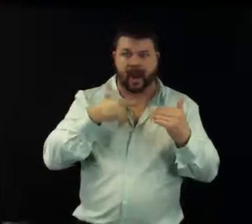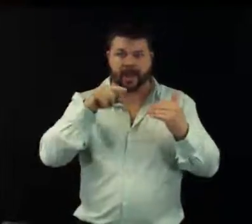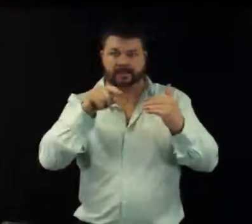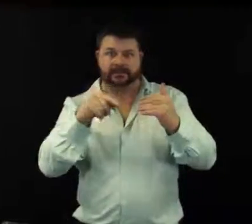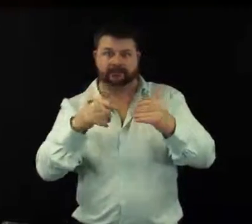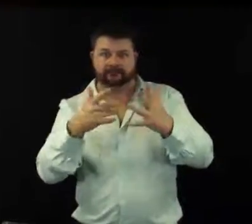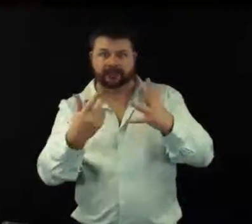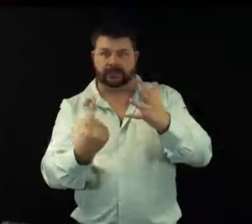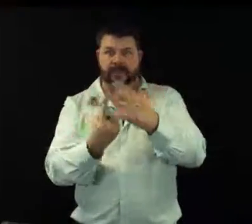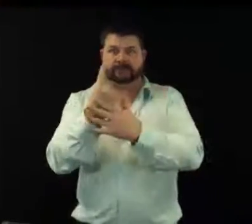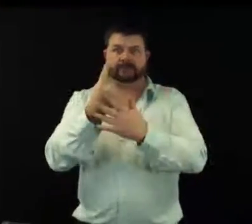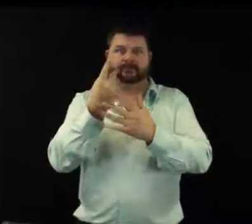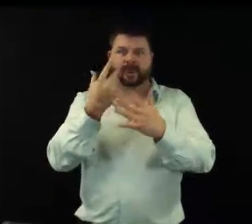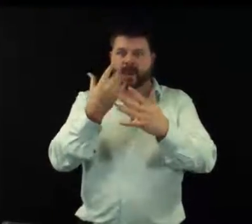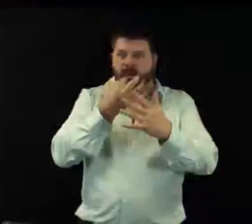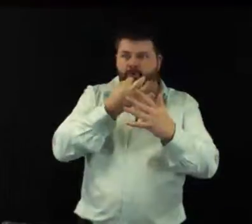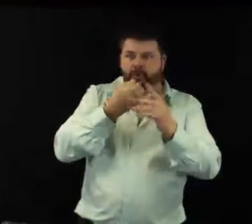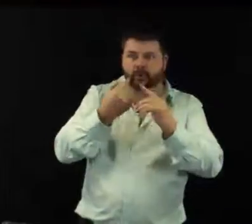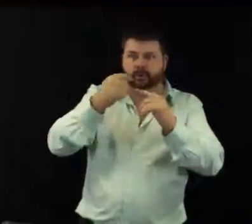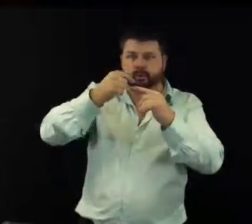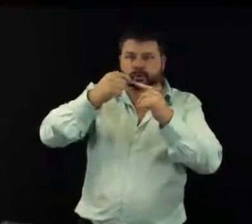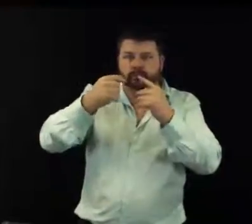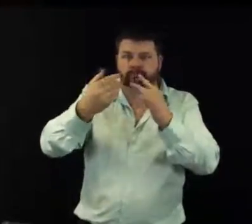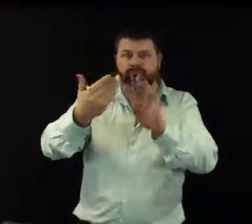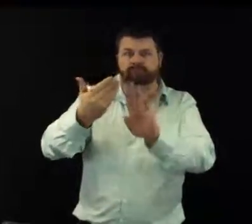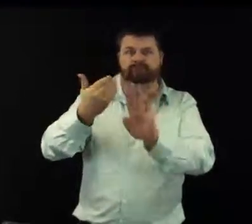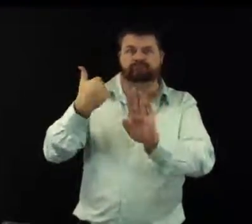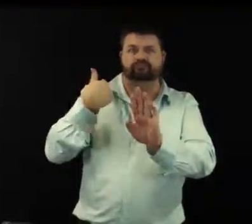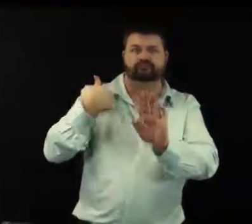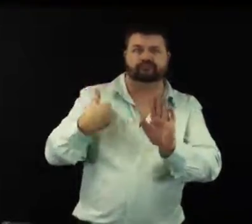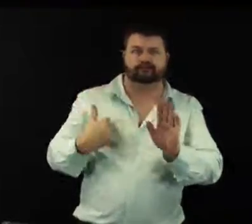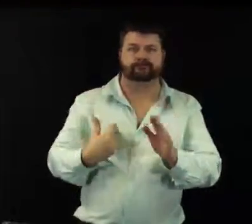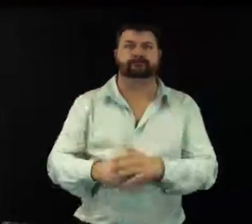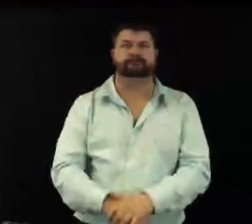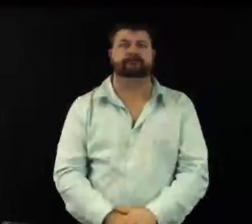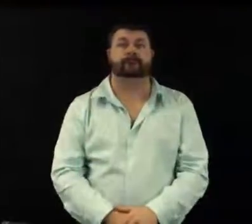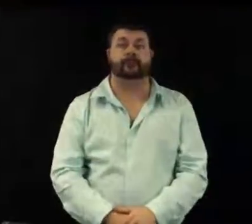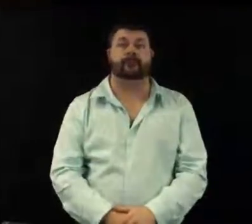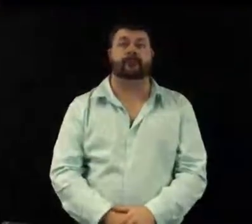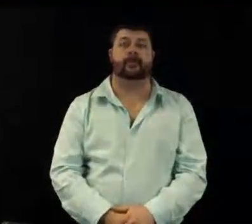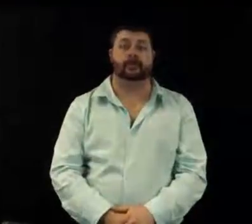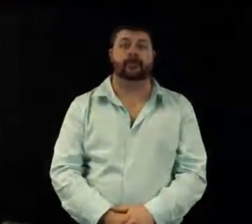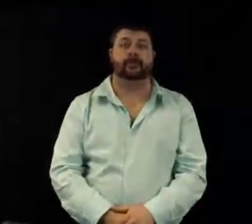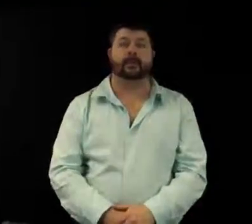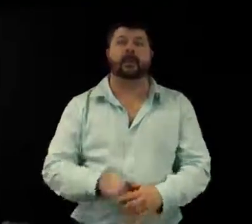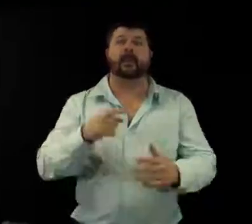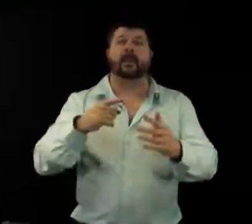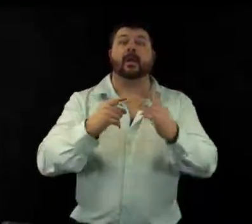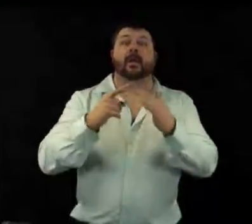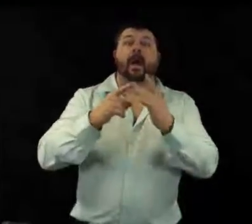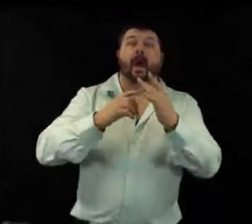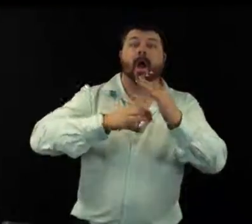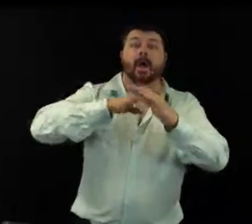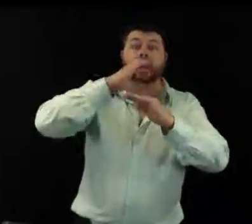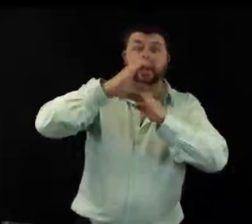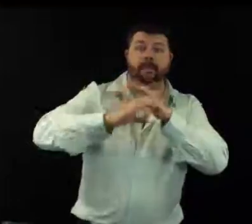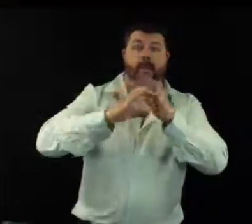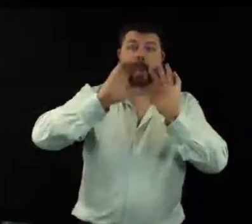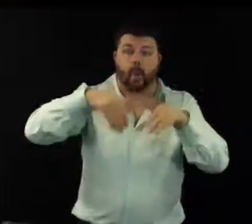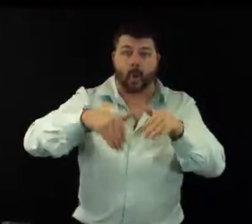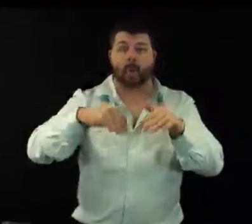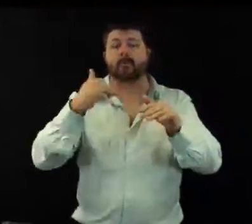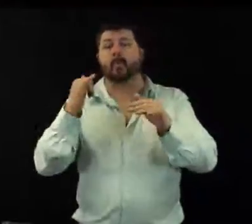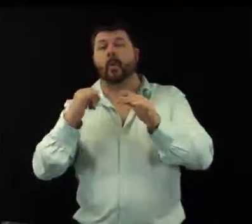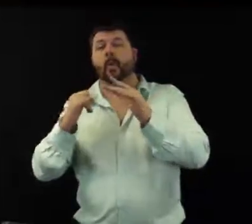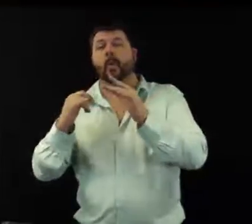Calendar lets you choose which calendar to add this event to. You might have a home and work calendars, for example. More on that in a minute.